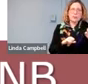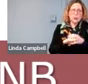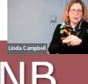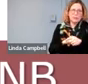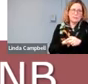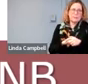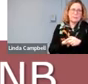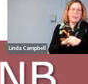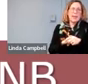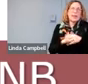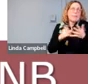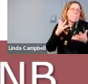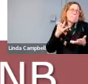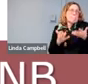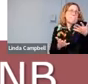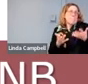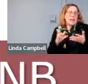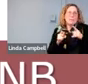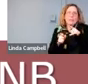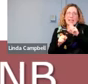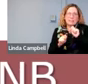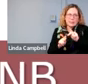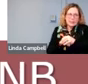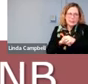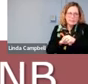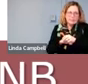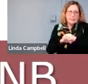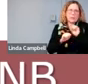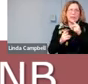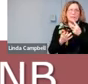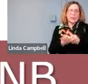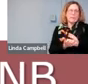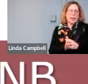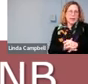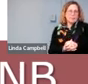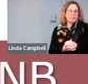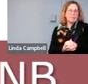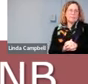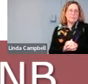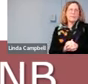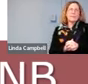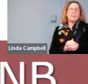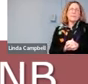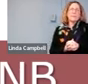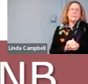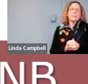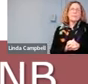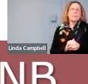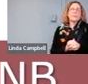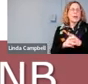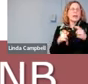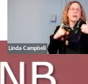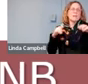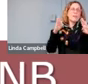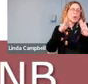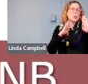Scotia, southern Nova Scotia, that may be that species. It has yet to be